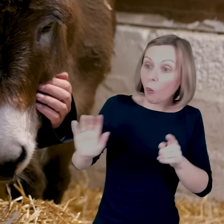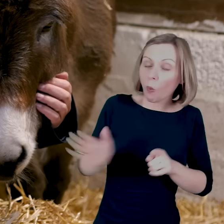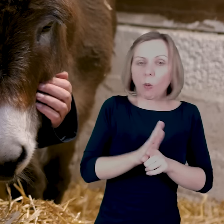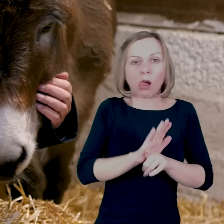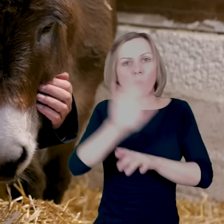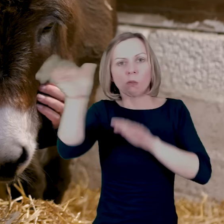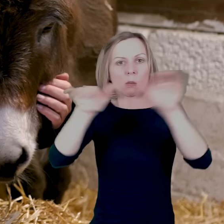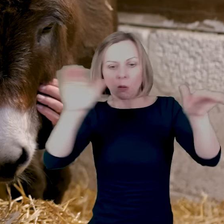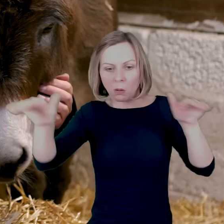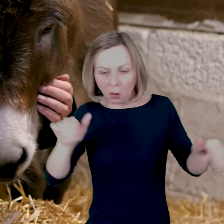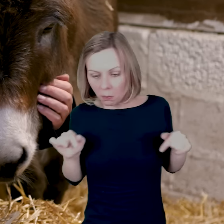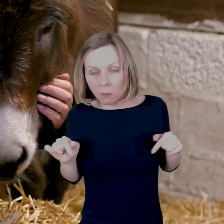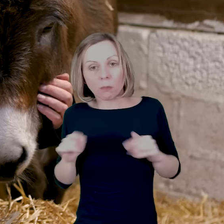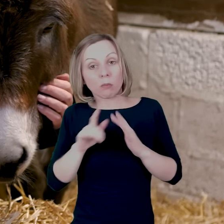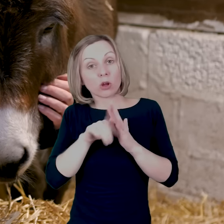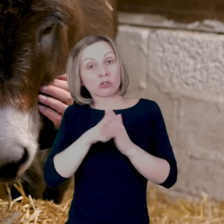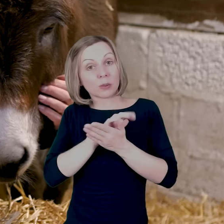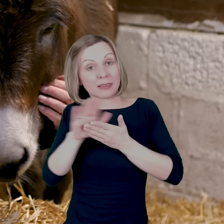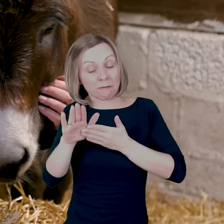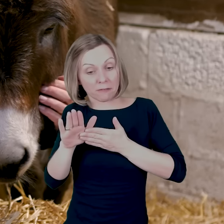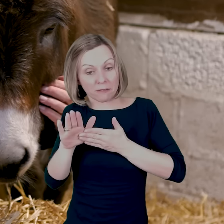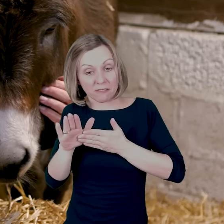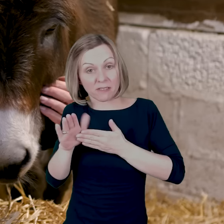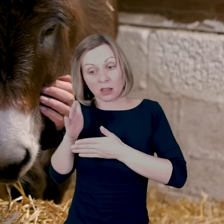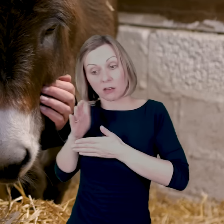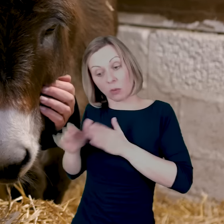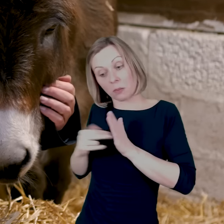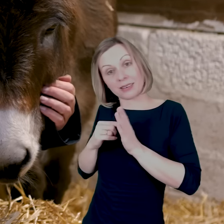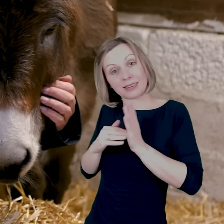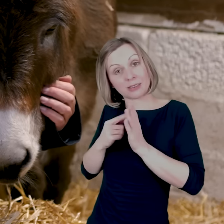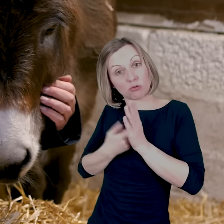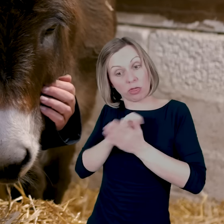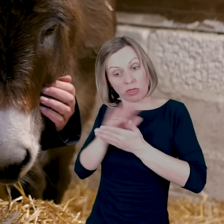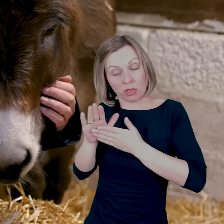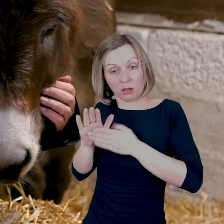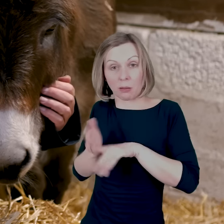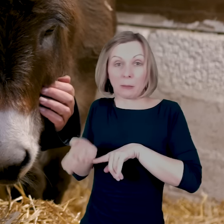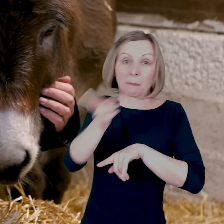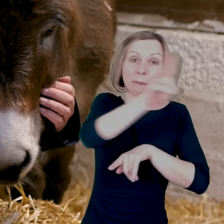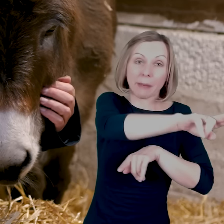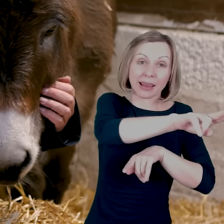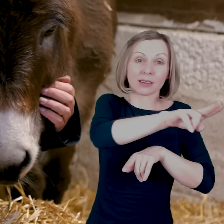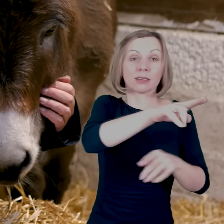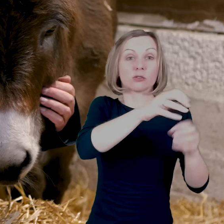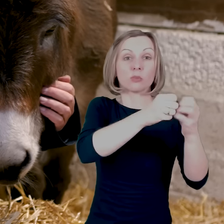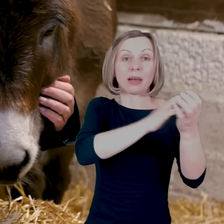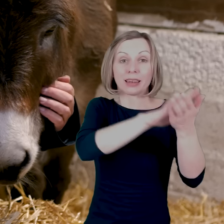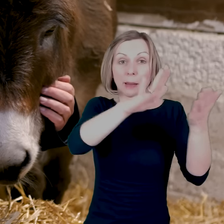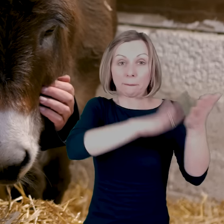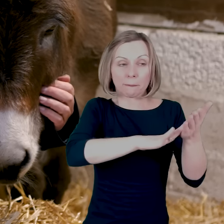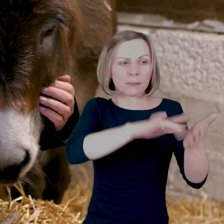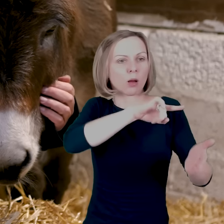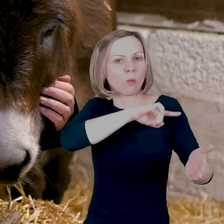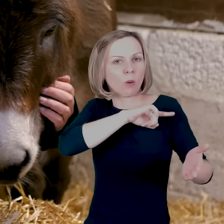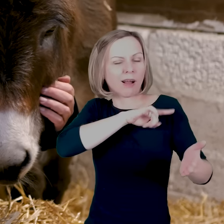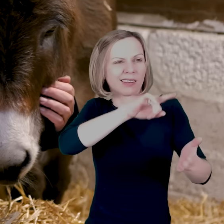from the town of Nazareth in Galilee to Judea, to the city of David called Bethlehem, because he was descended